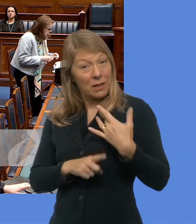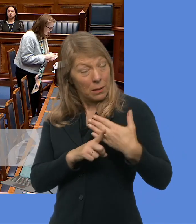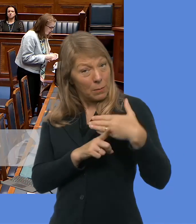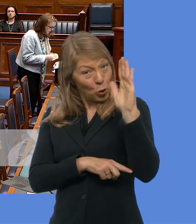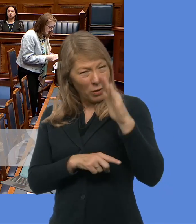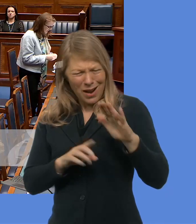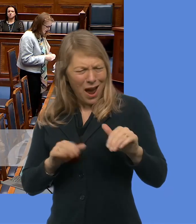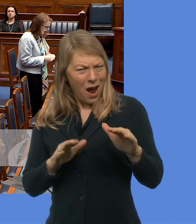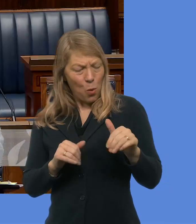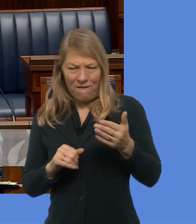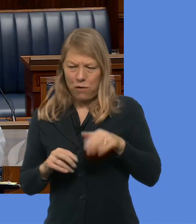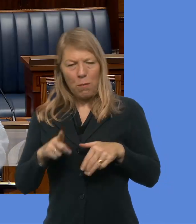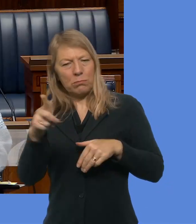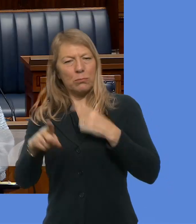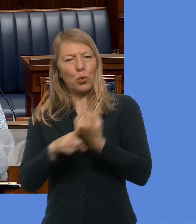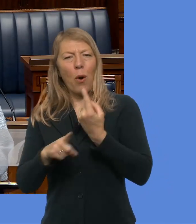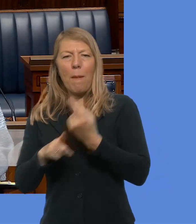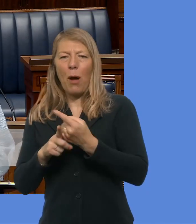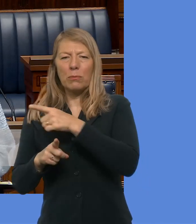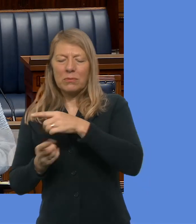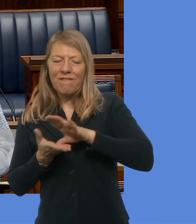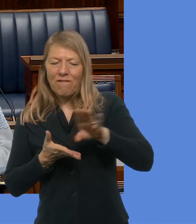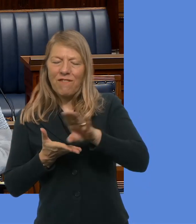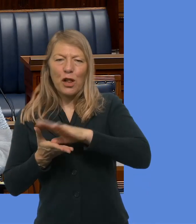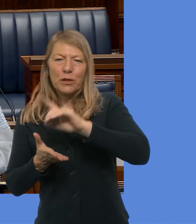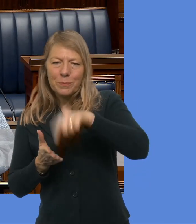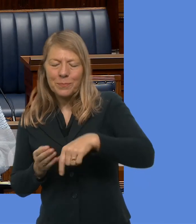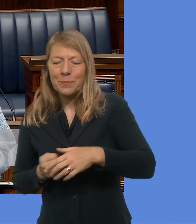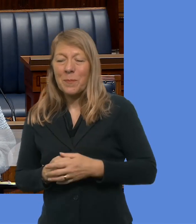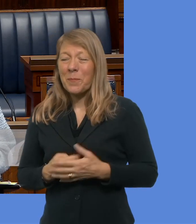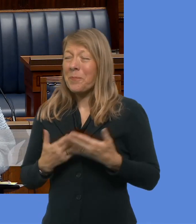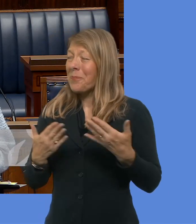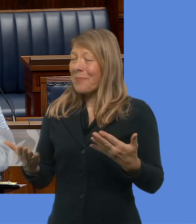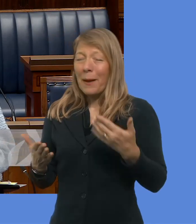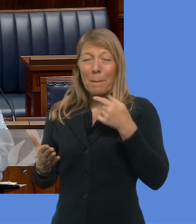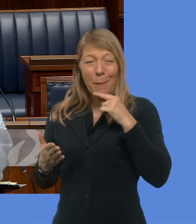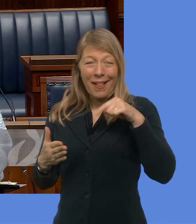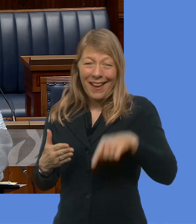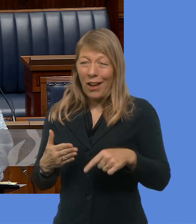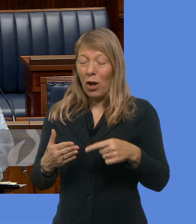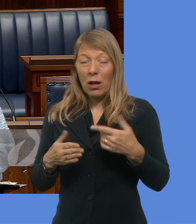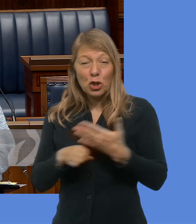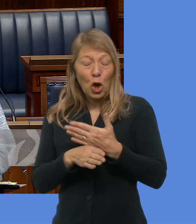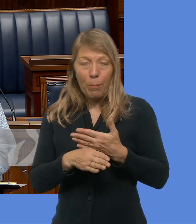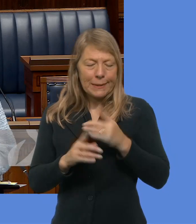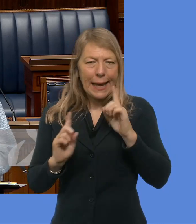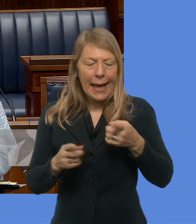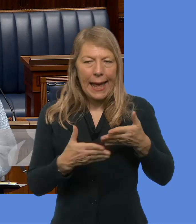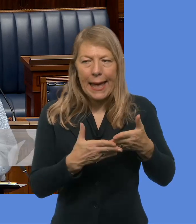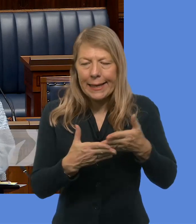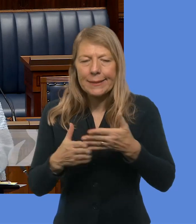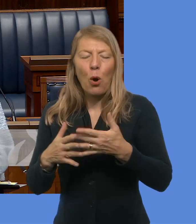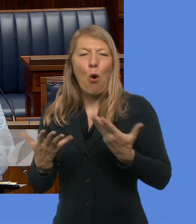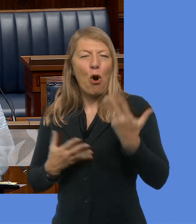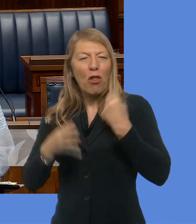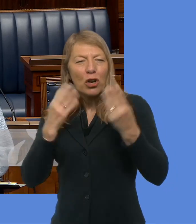People who often encounter barriers to employment, people with learning disabilities or people without educational